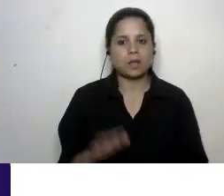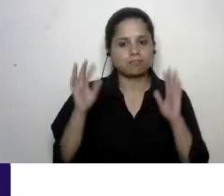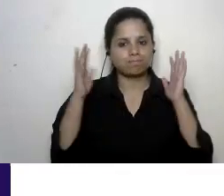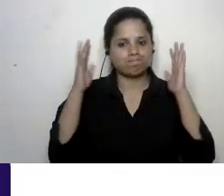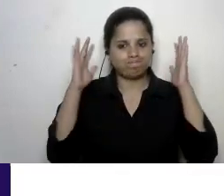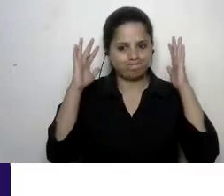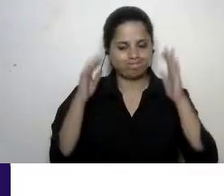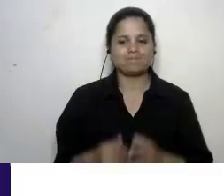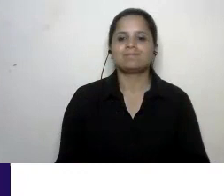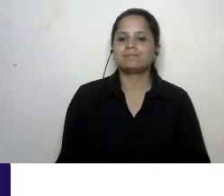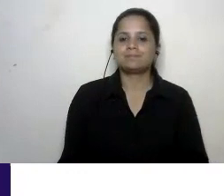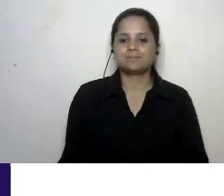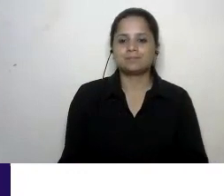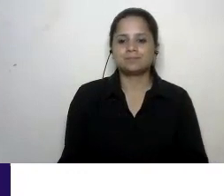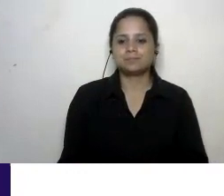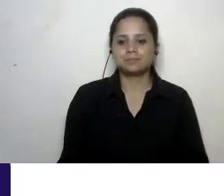applause.